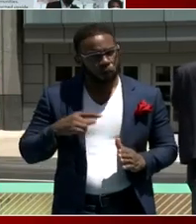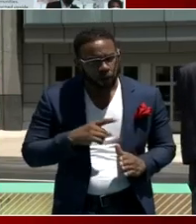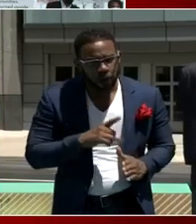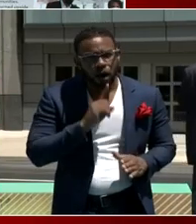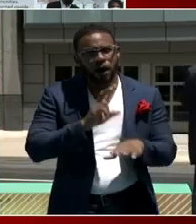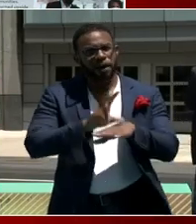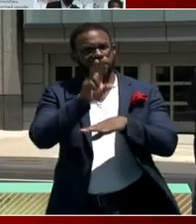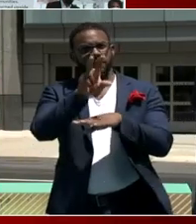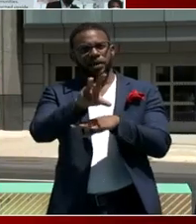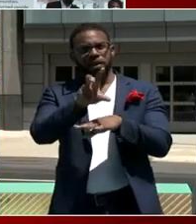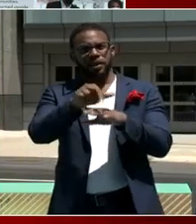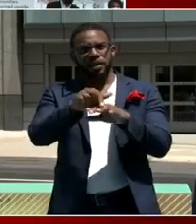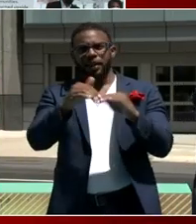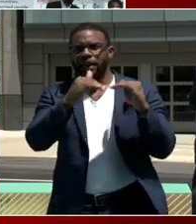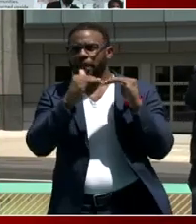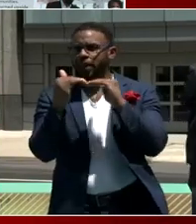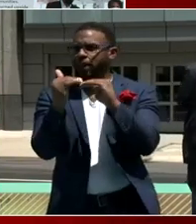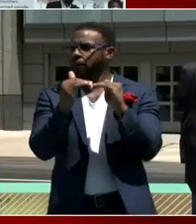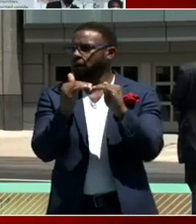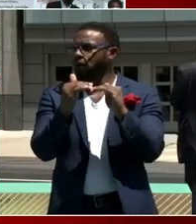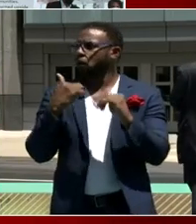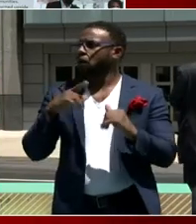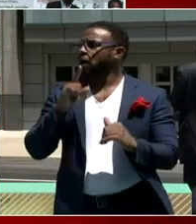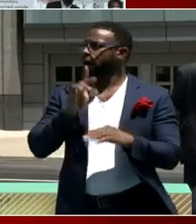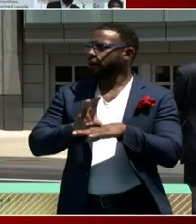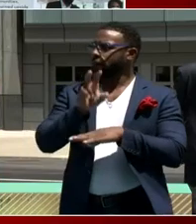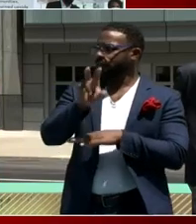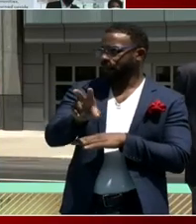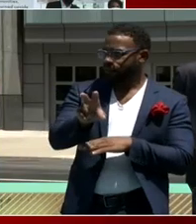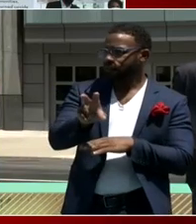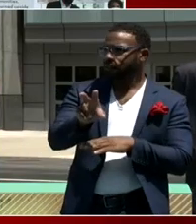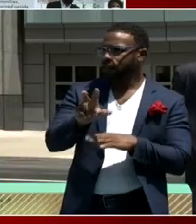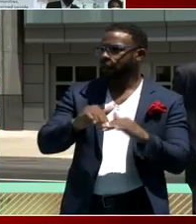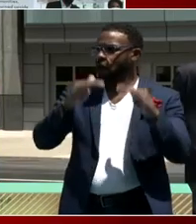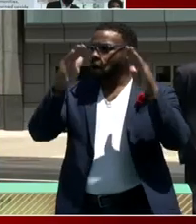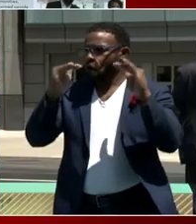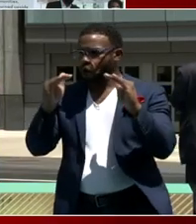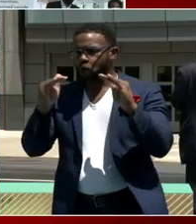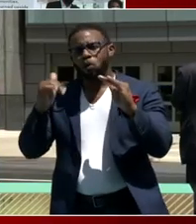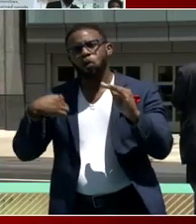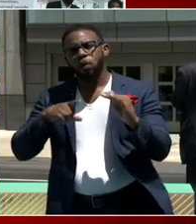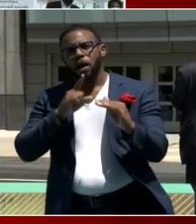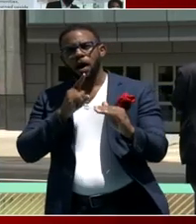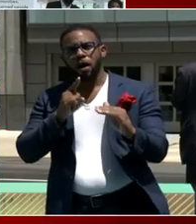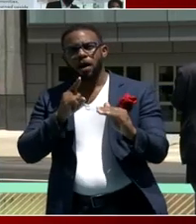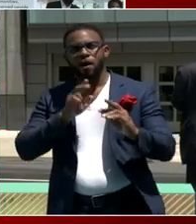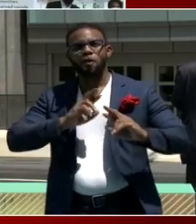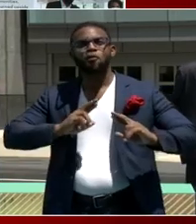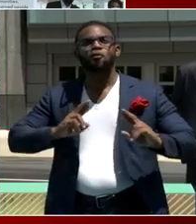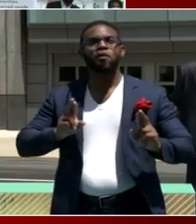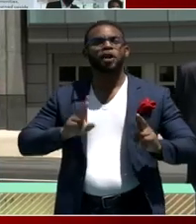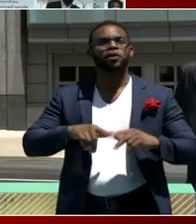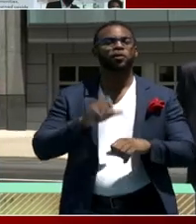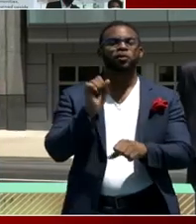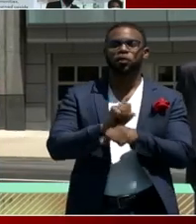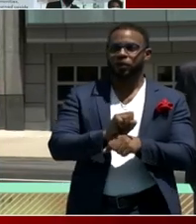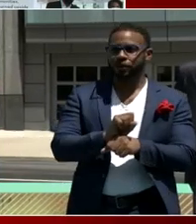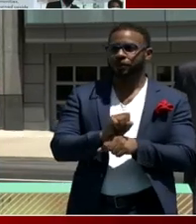are investing in equity, we are investing in hope, and we are ready to